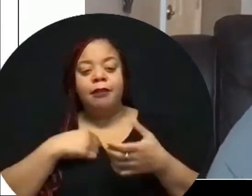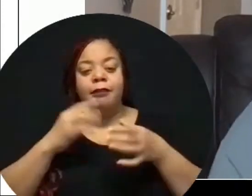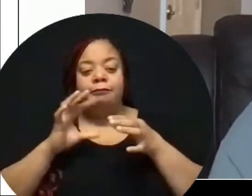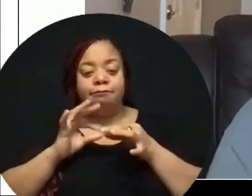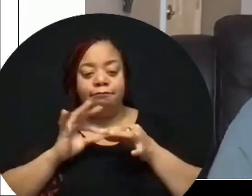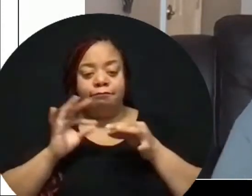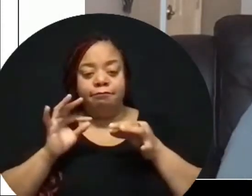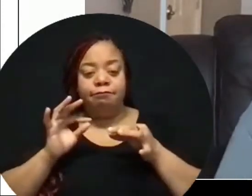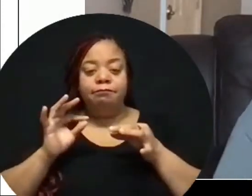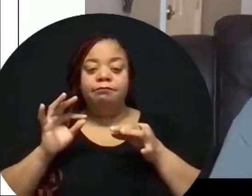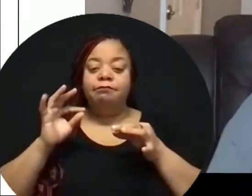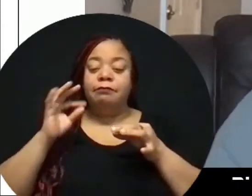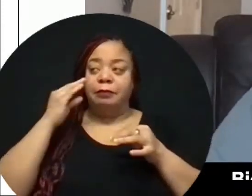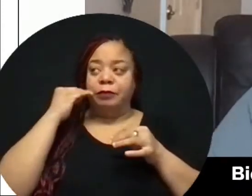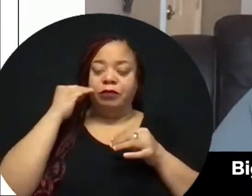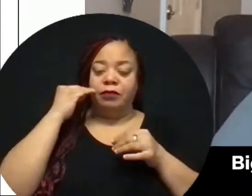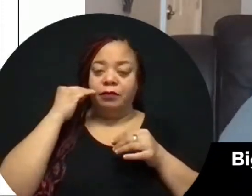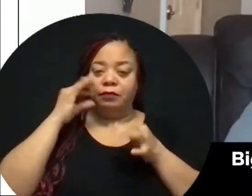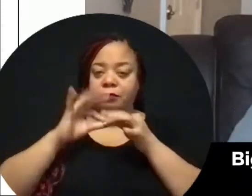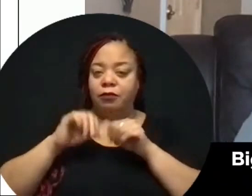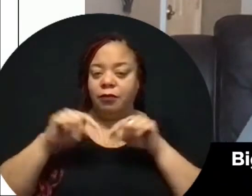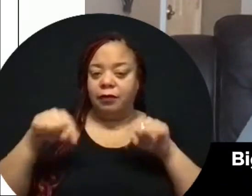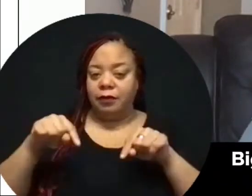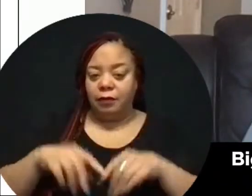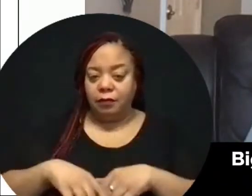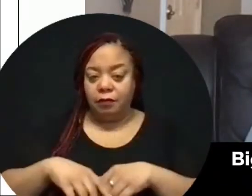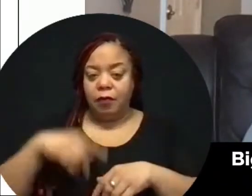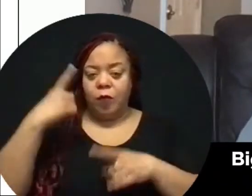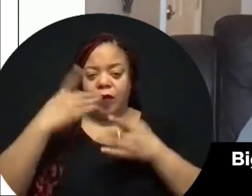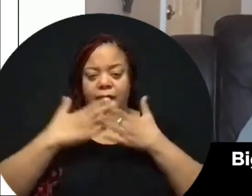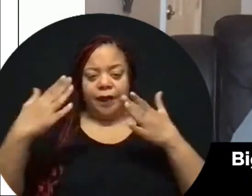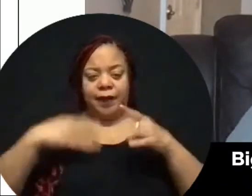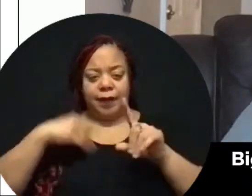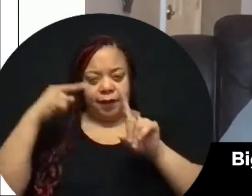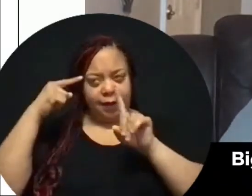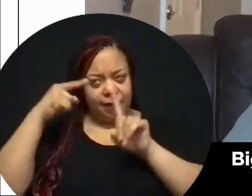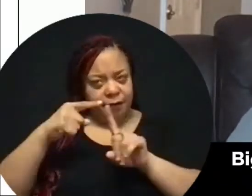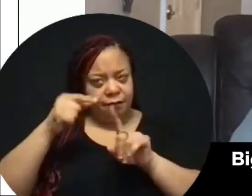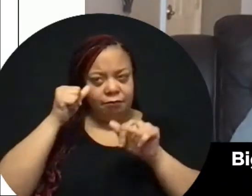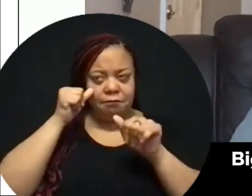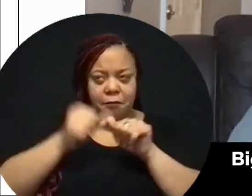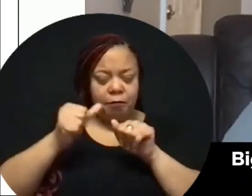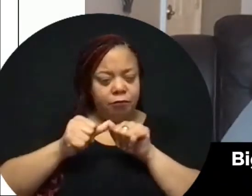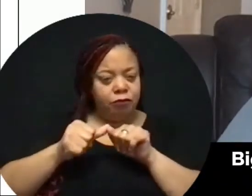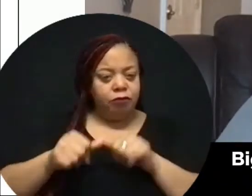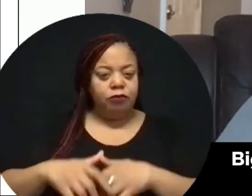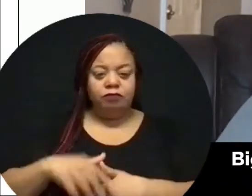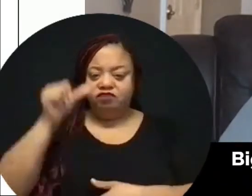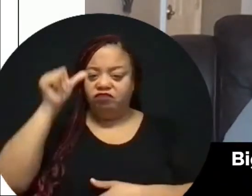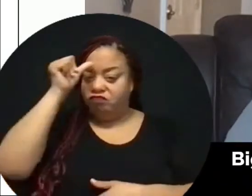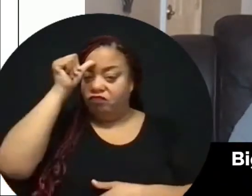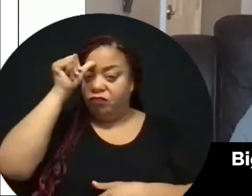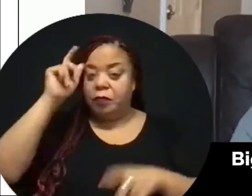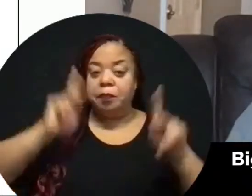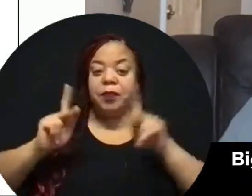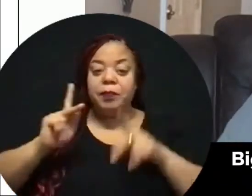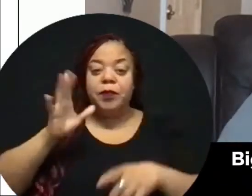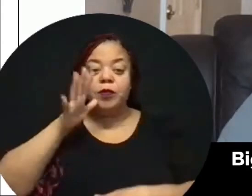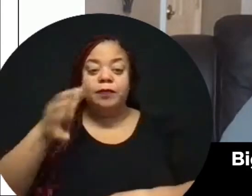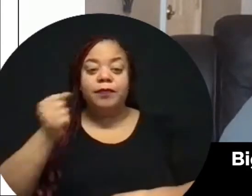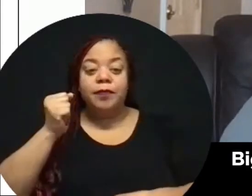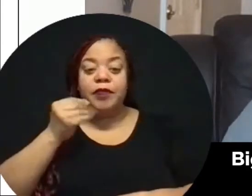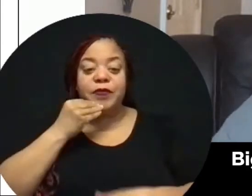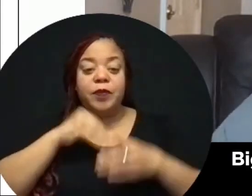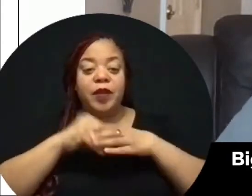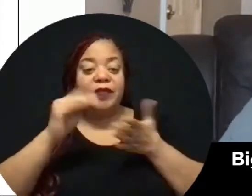had people would take food out the kitchen. One of the things that people had noticed is that a lot of the protein specifically, but a lot of food in general, had things like not for